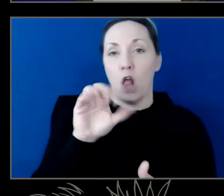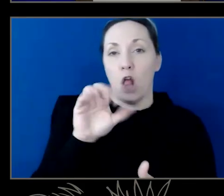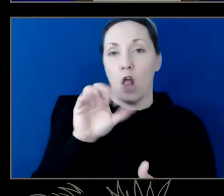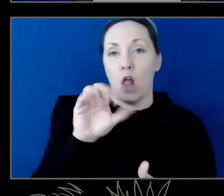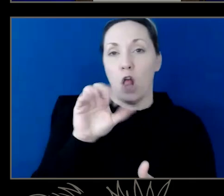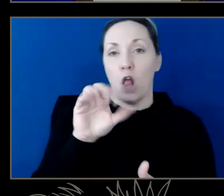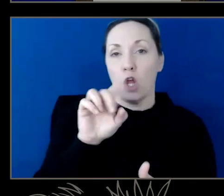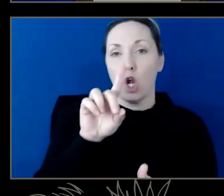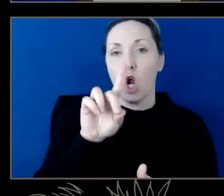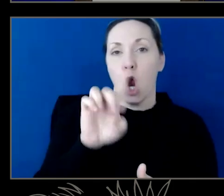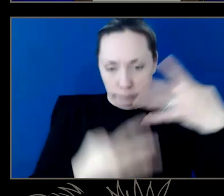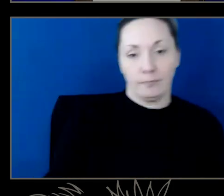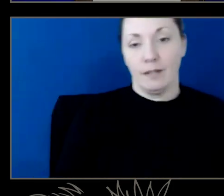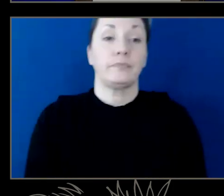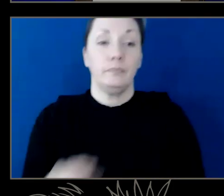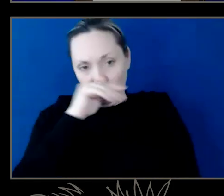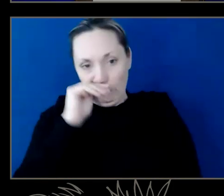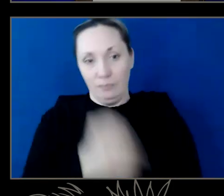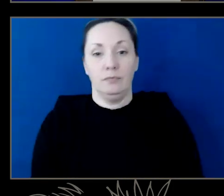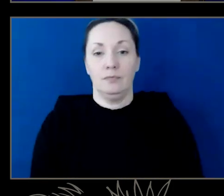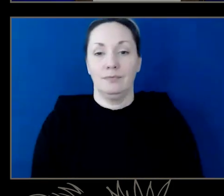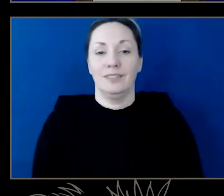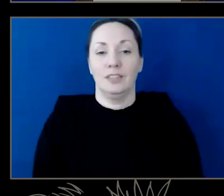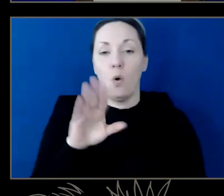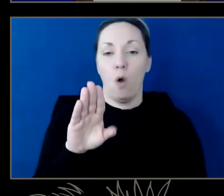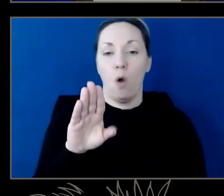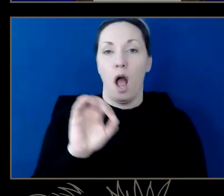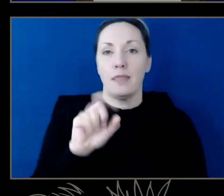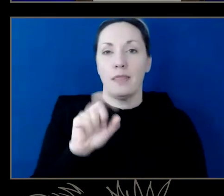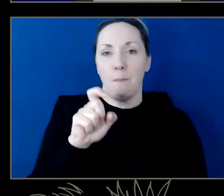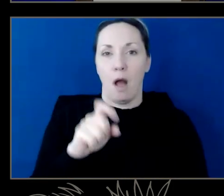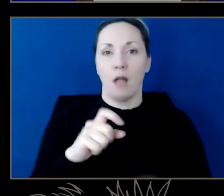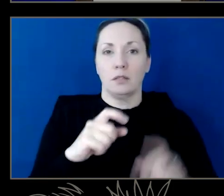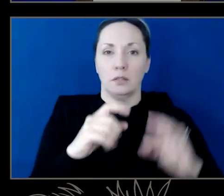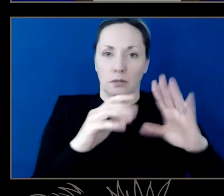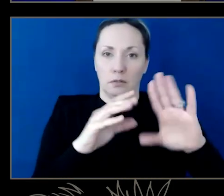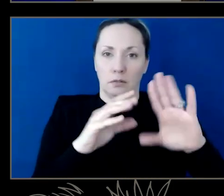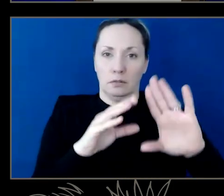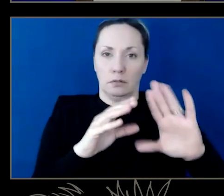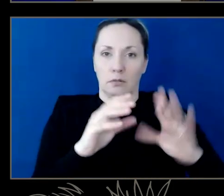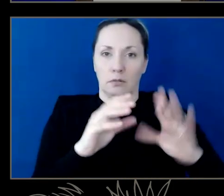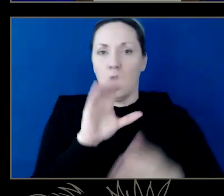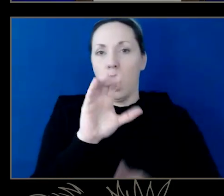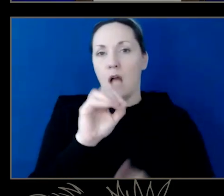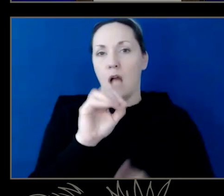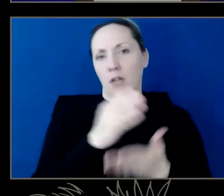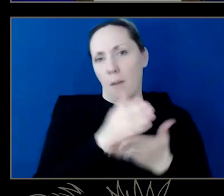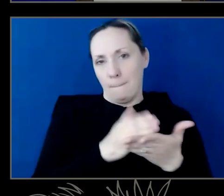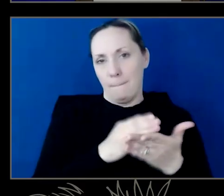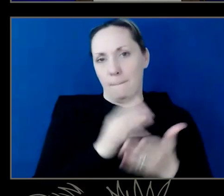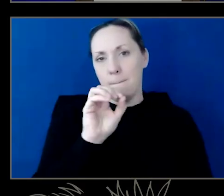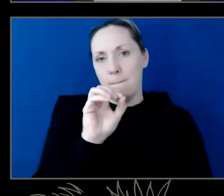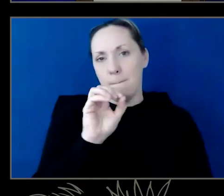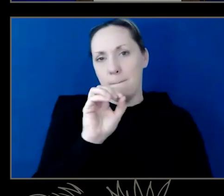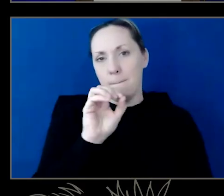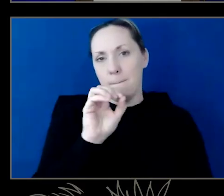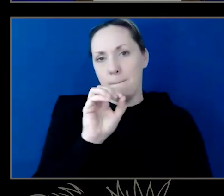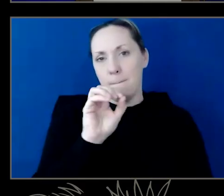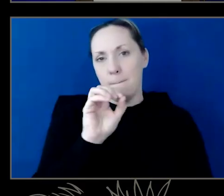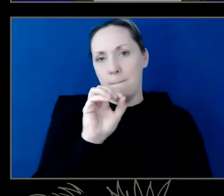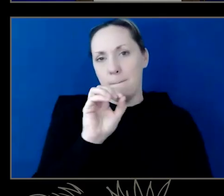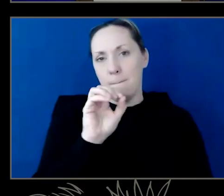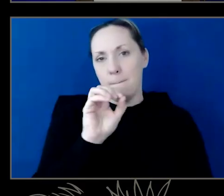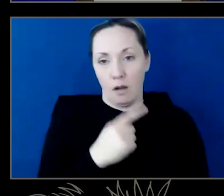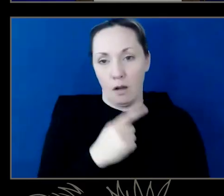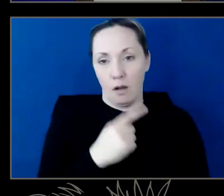So on the boxes component, we are using storage to subscribe to this multiplayer store. and we